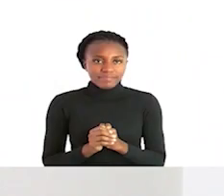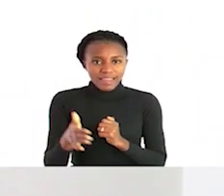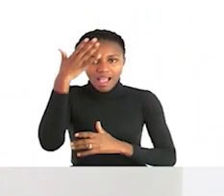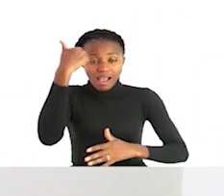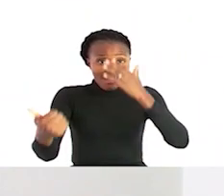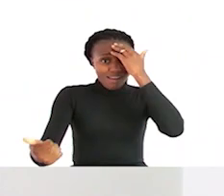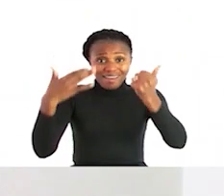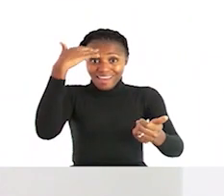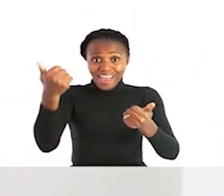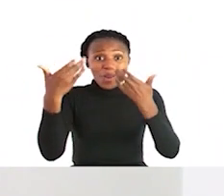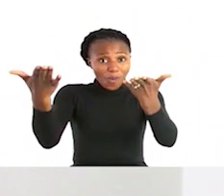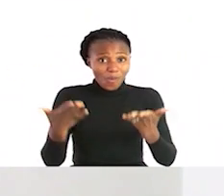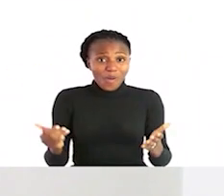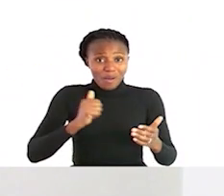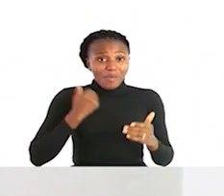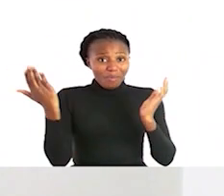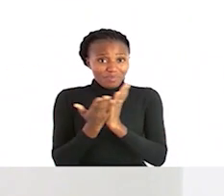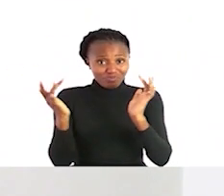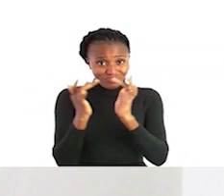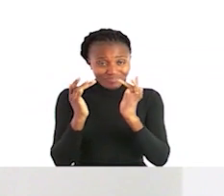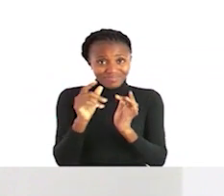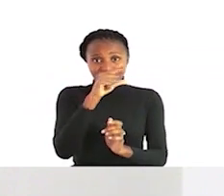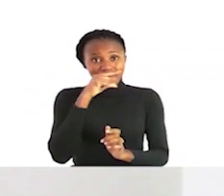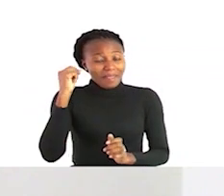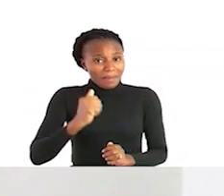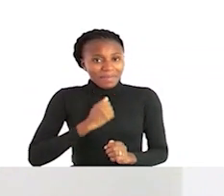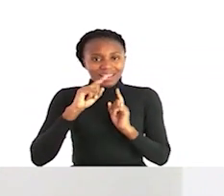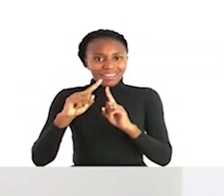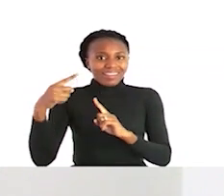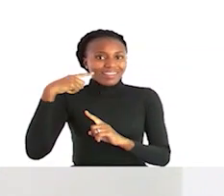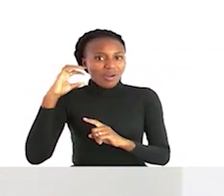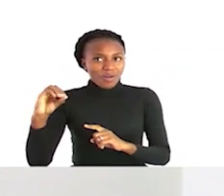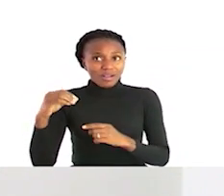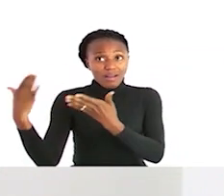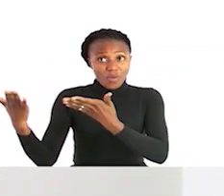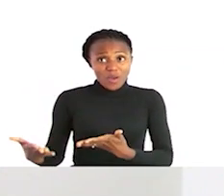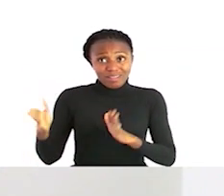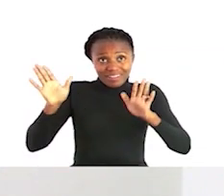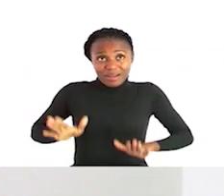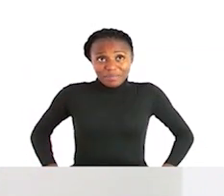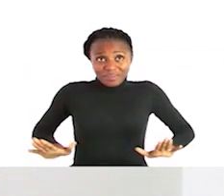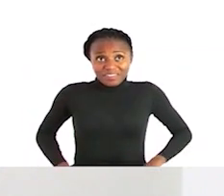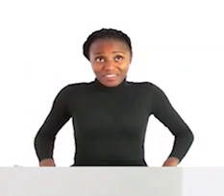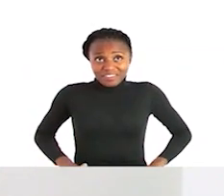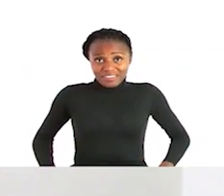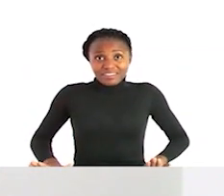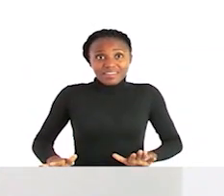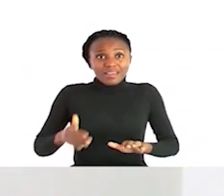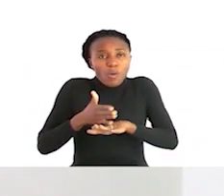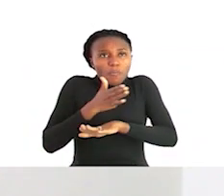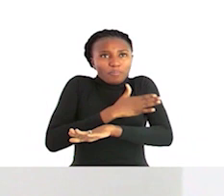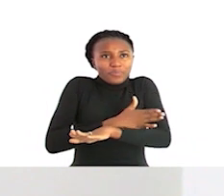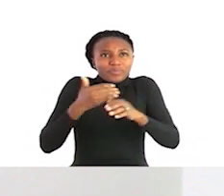Hello there and welcome to My Zone Online School. My name is Mr. Ashela. Let's welcome Chanel to the studio today. But before we